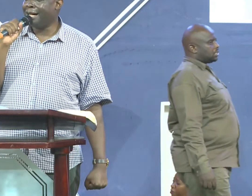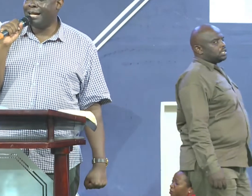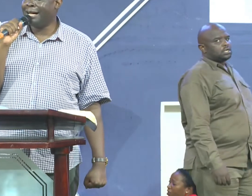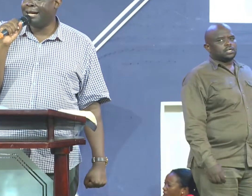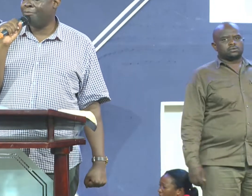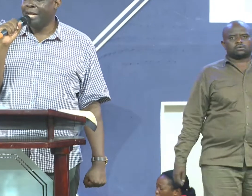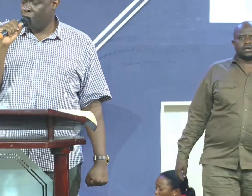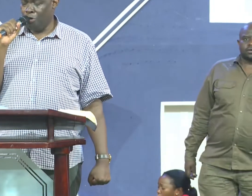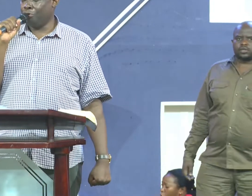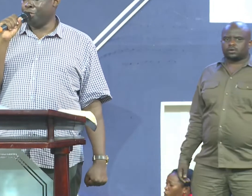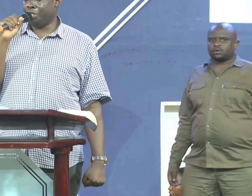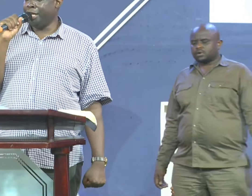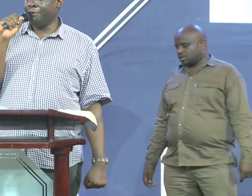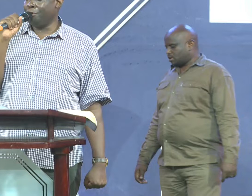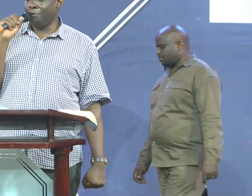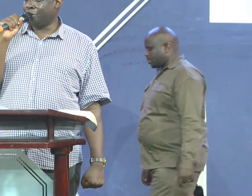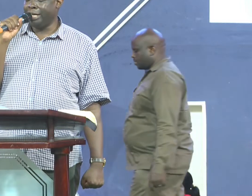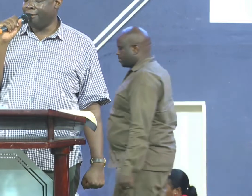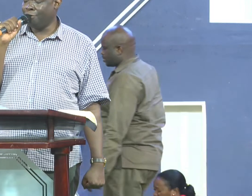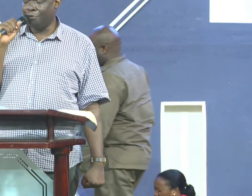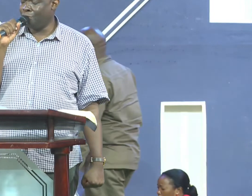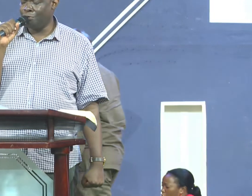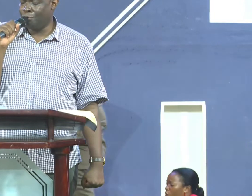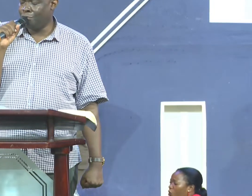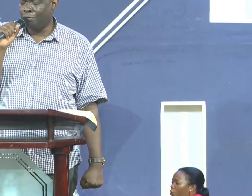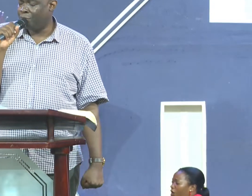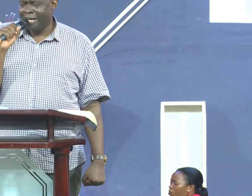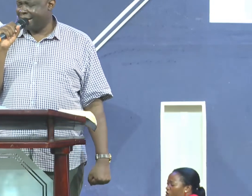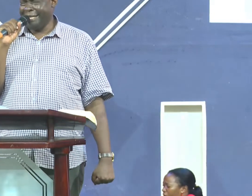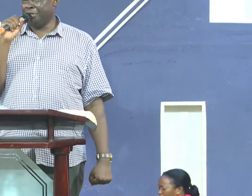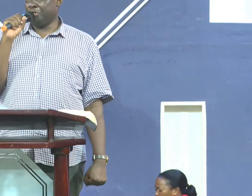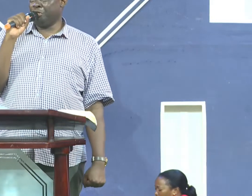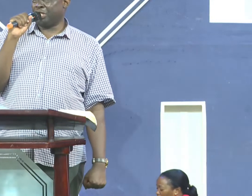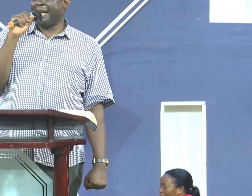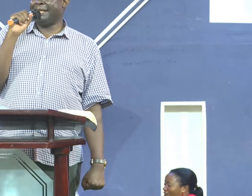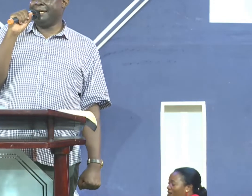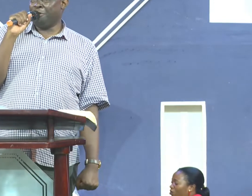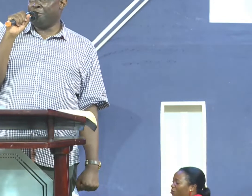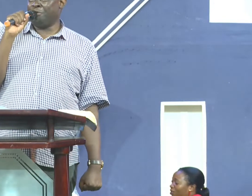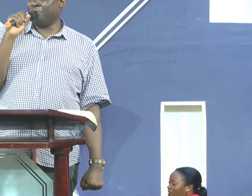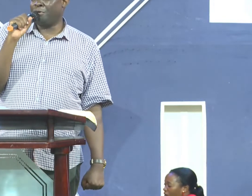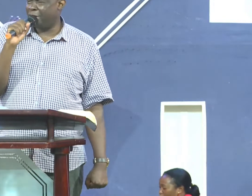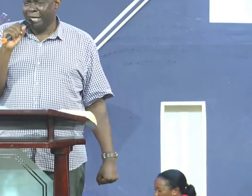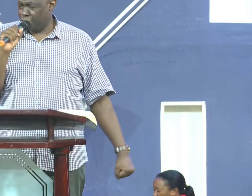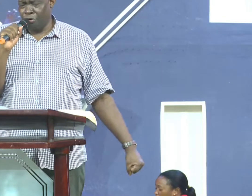yakozesa okutta ebirooto ebyo ekiro kya leero